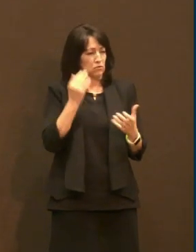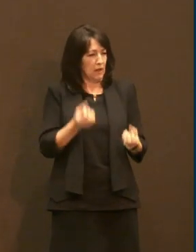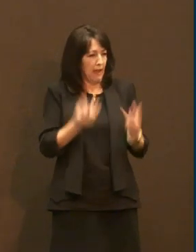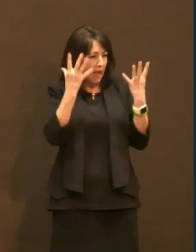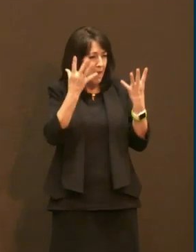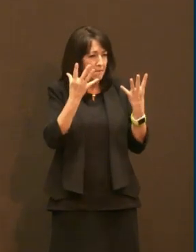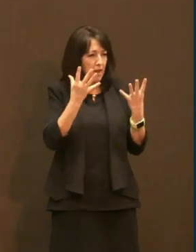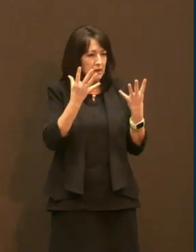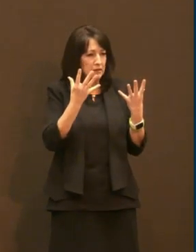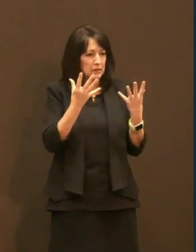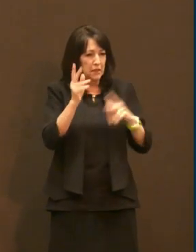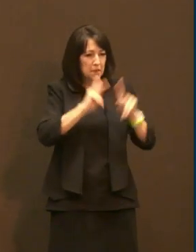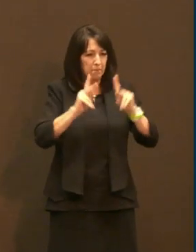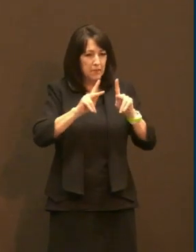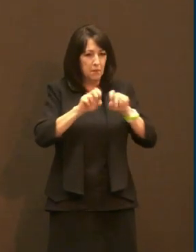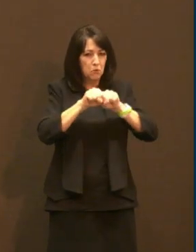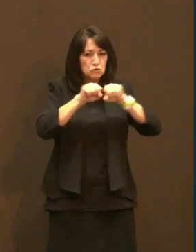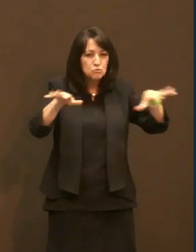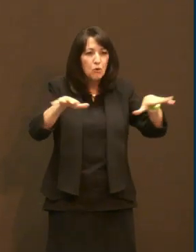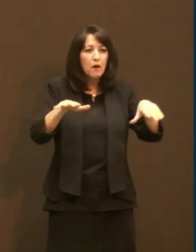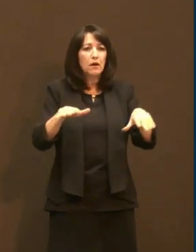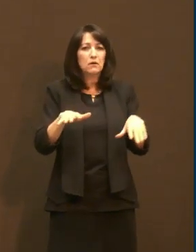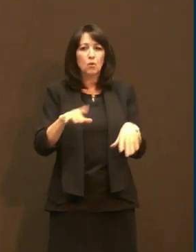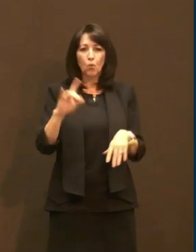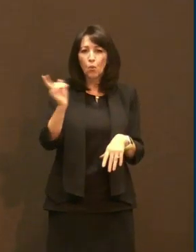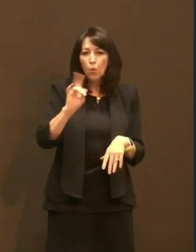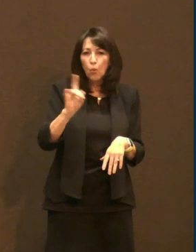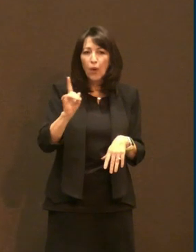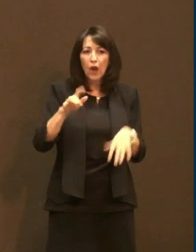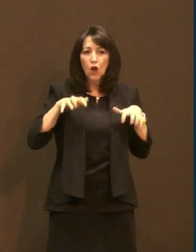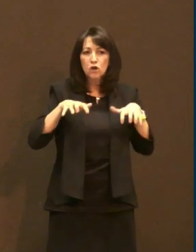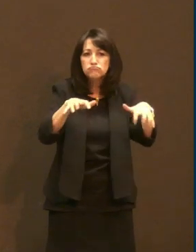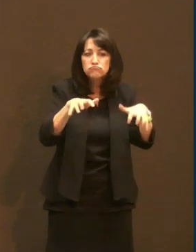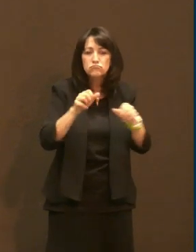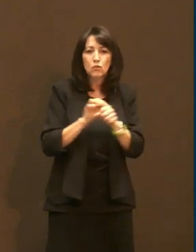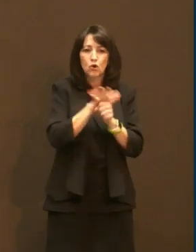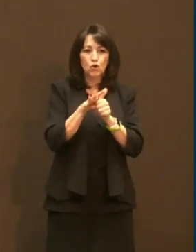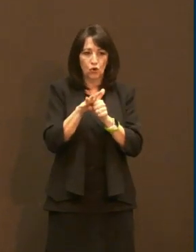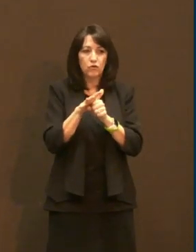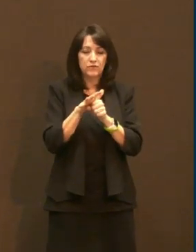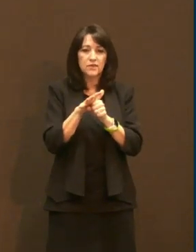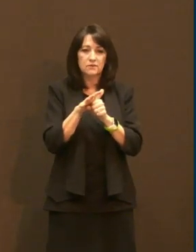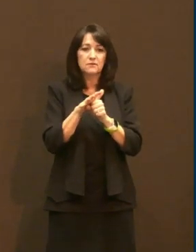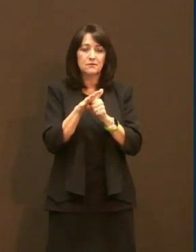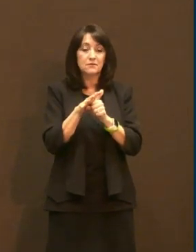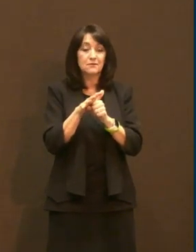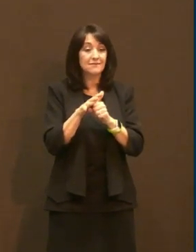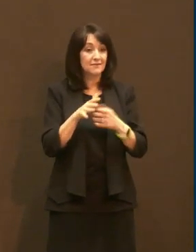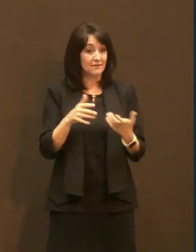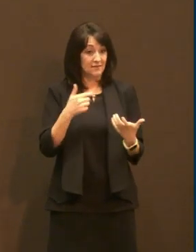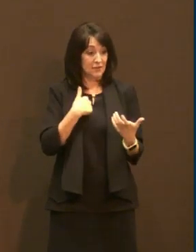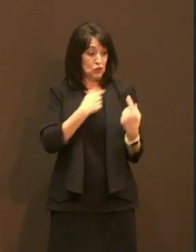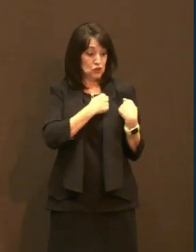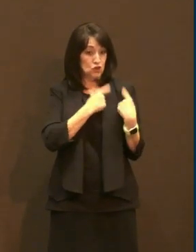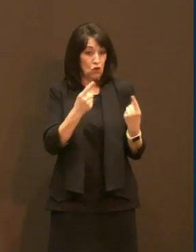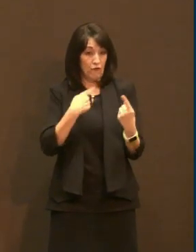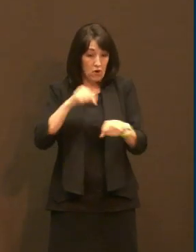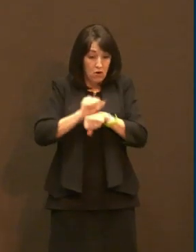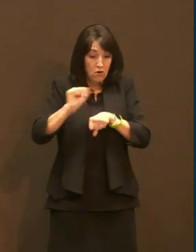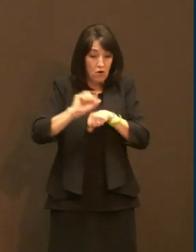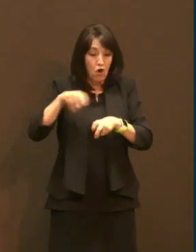across the community. So my message today is we can't let up now. You know, we're getting to a good place. As